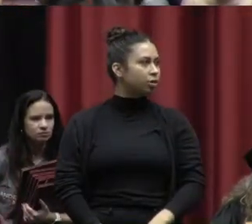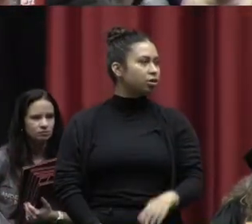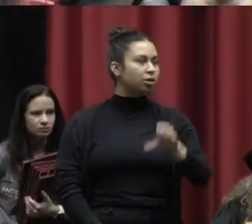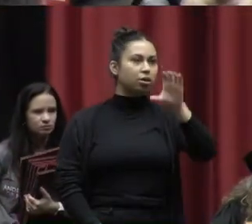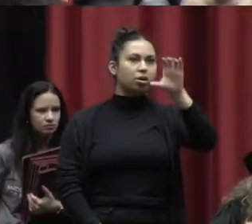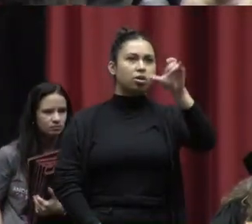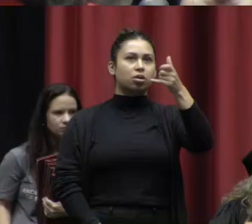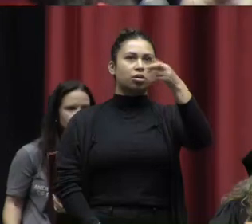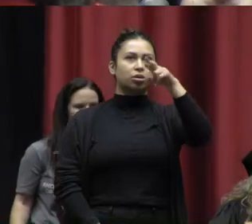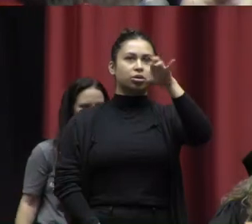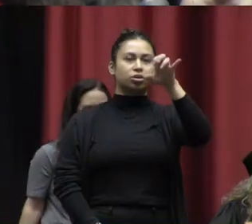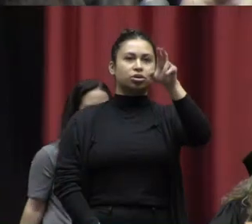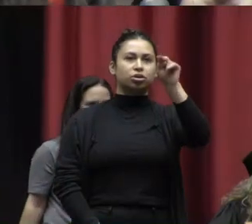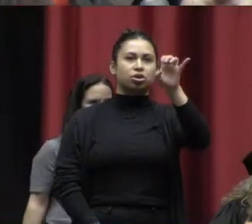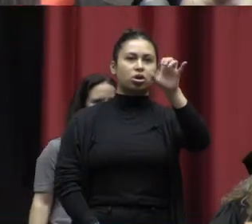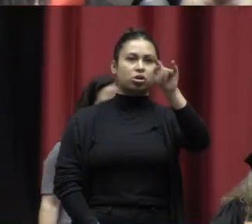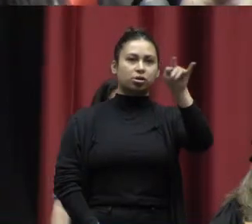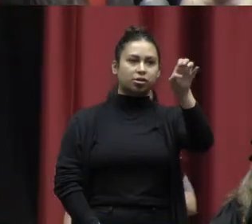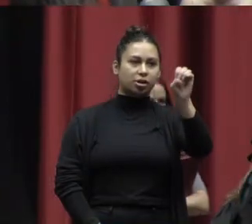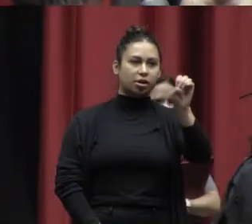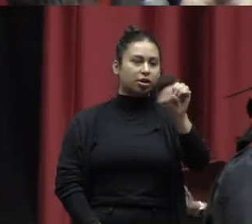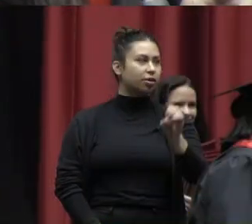Charlotte Madueno.